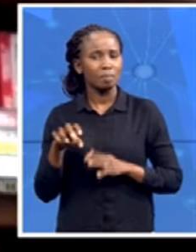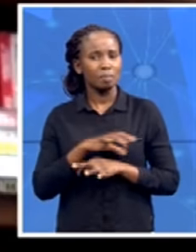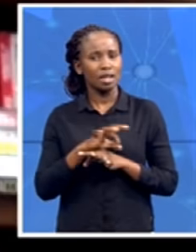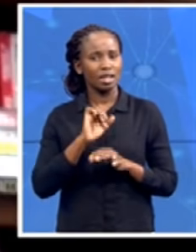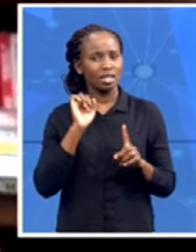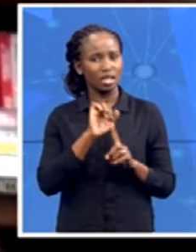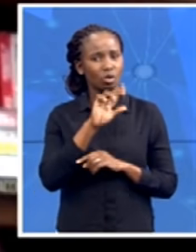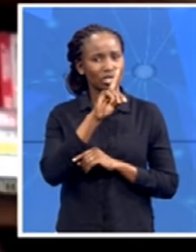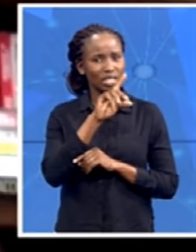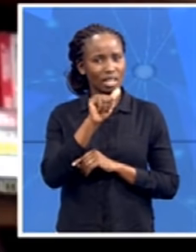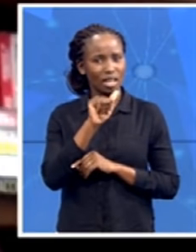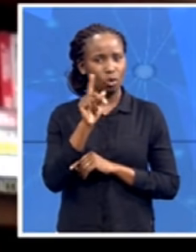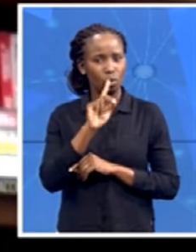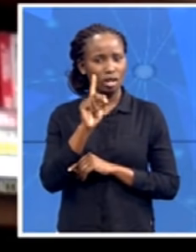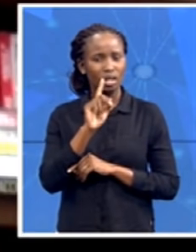class.